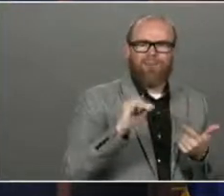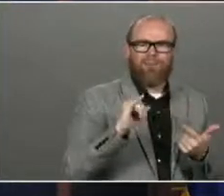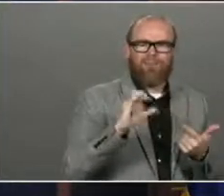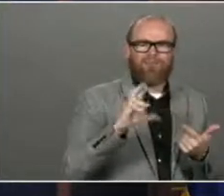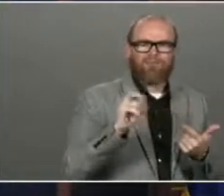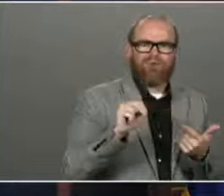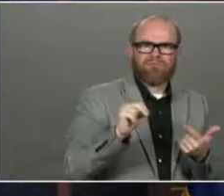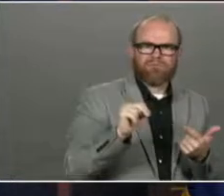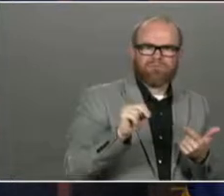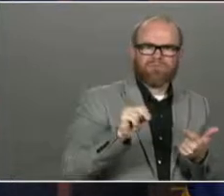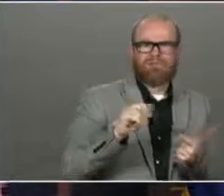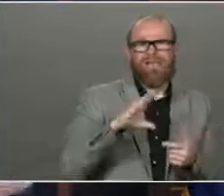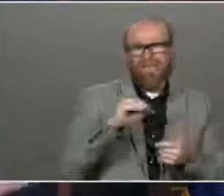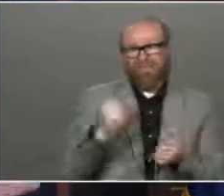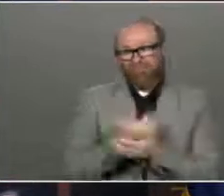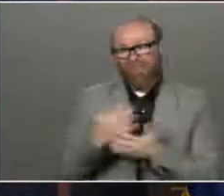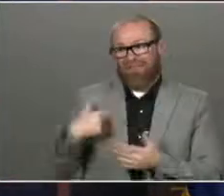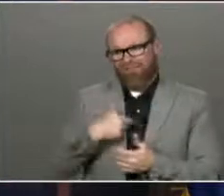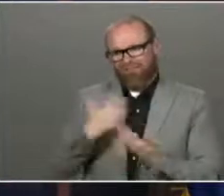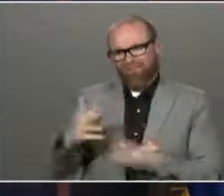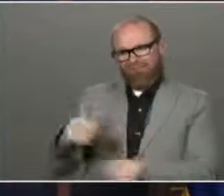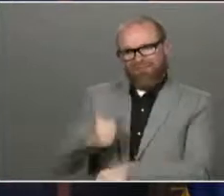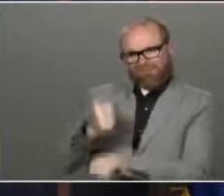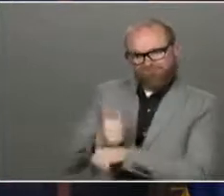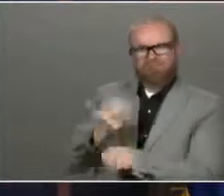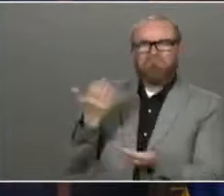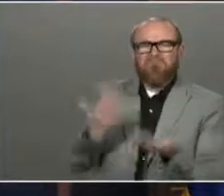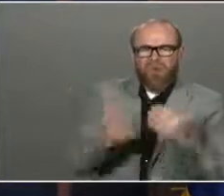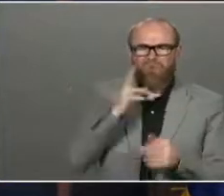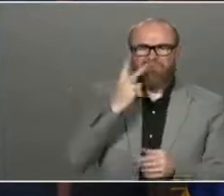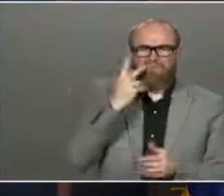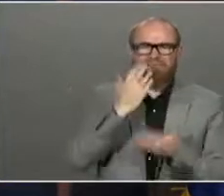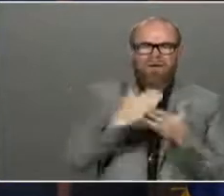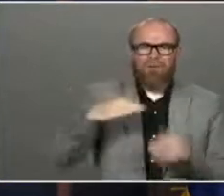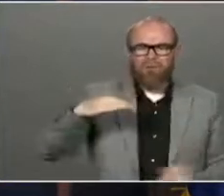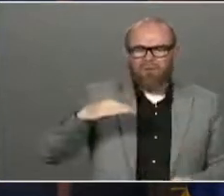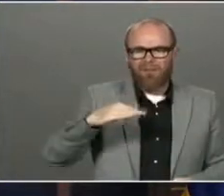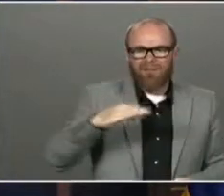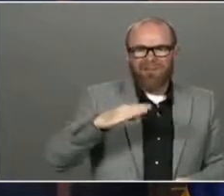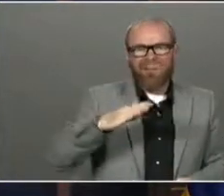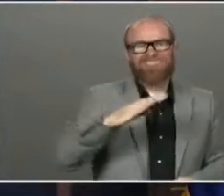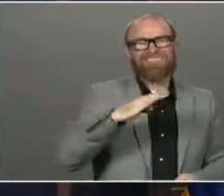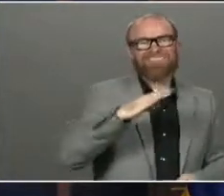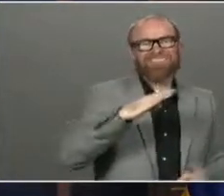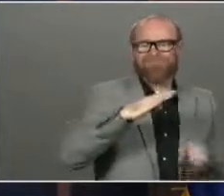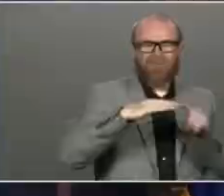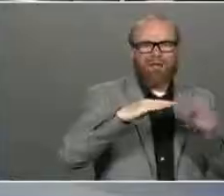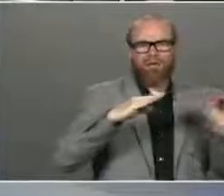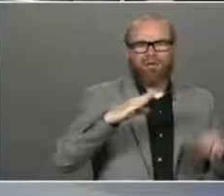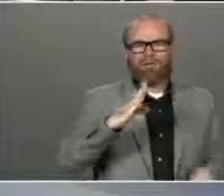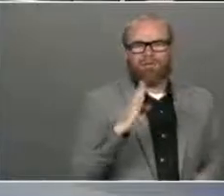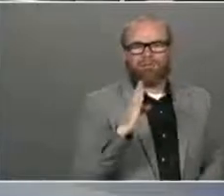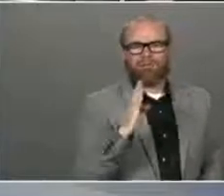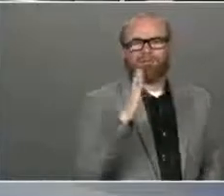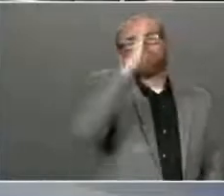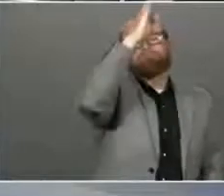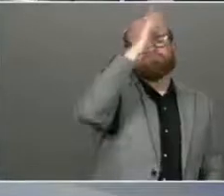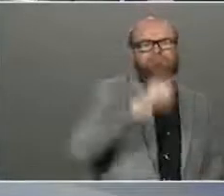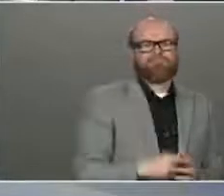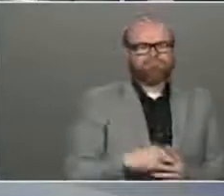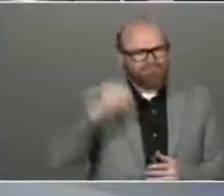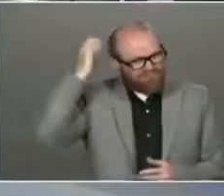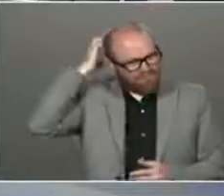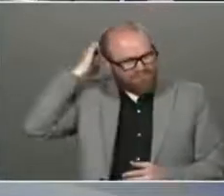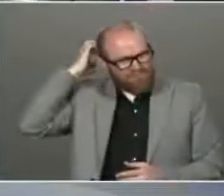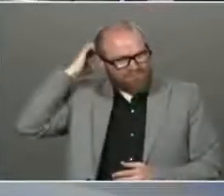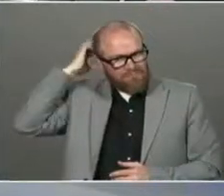measures we have in place, we will probably see a small surge, but nothing that's of concern to them. What besides free